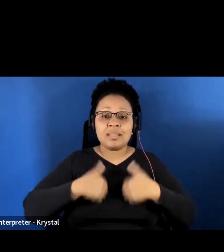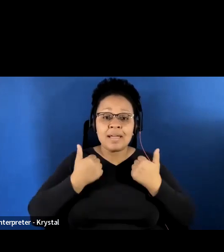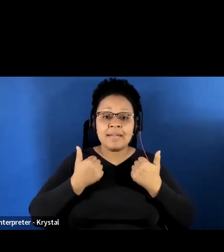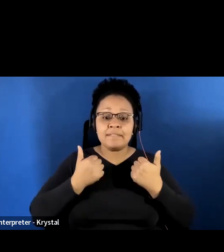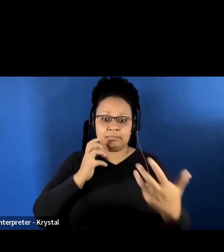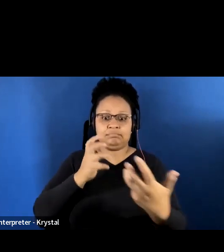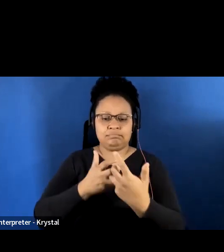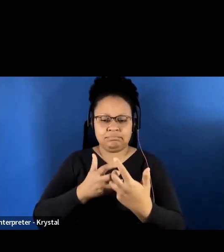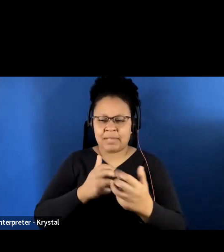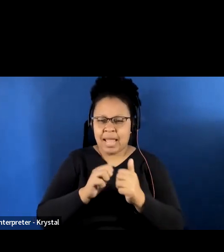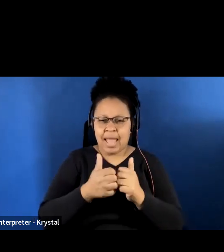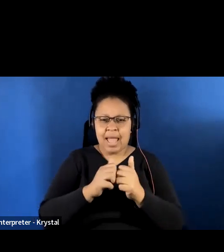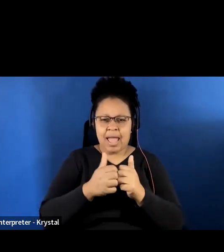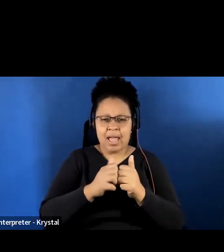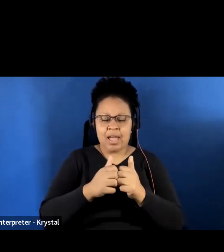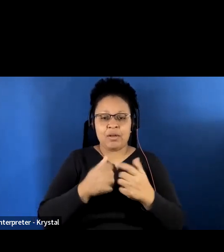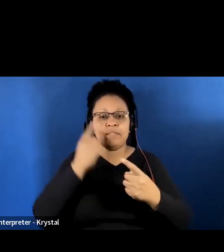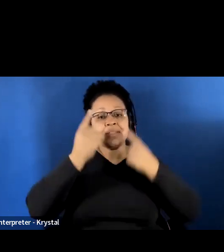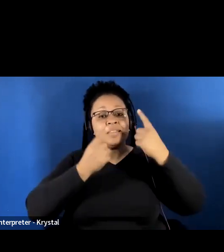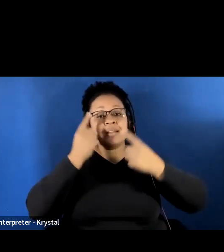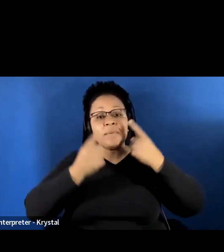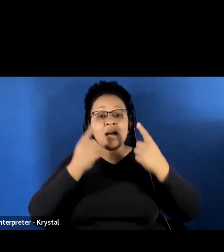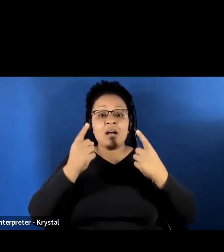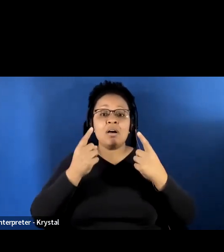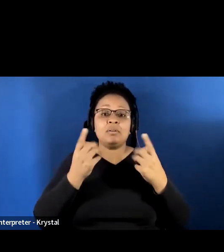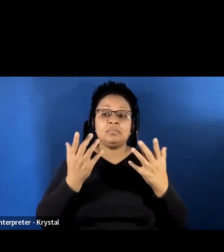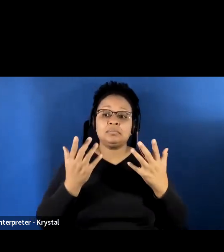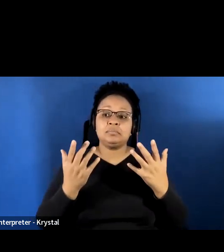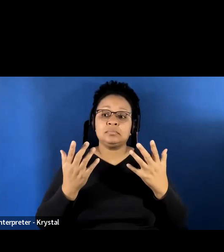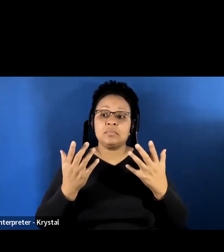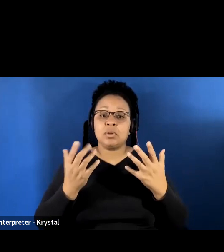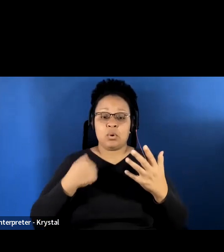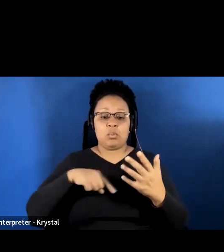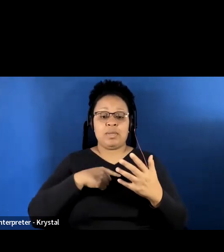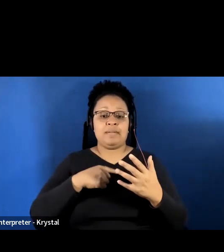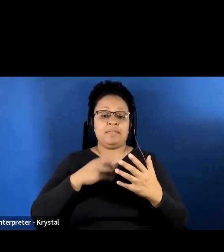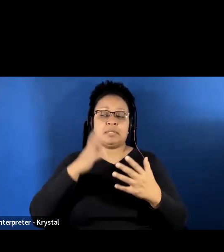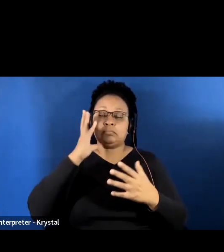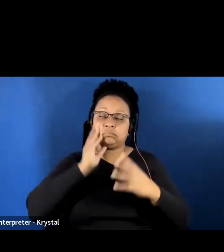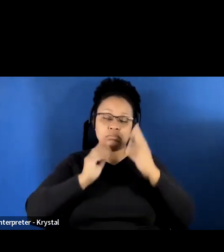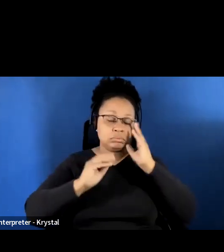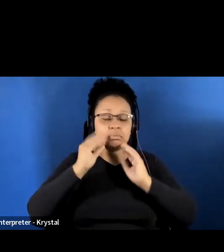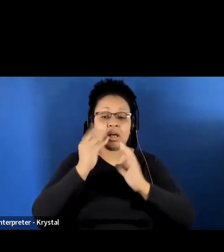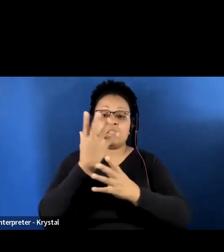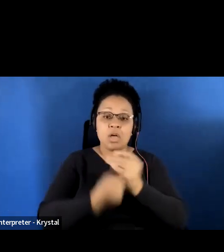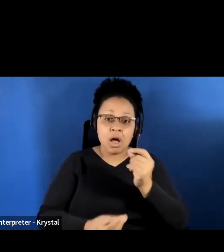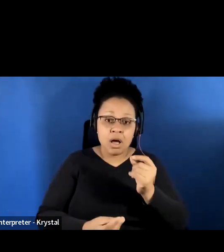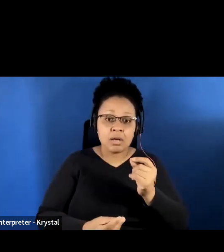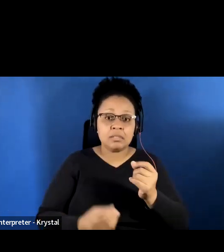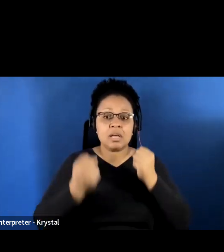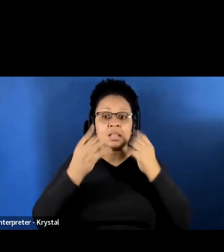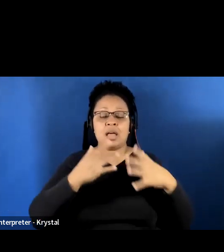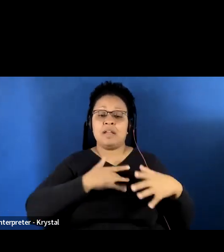And thinking about all of the loss that we've all dealt with. We've all dealt with a lot of